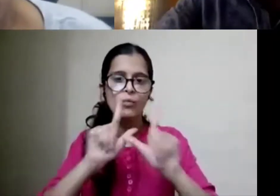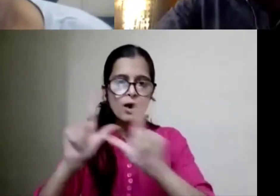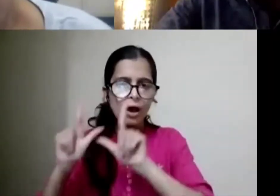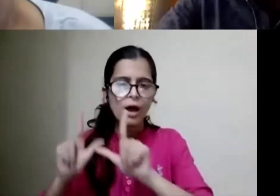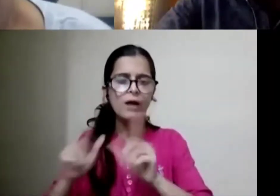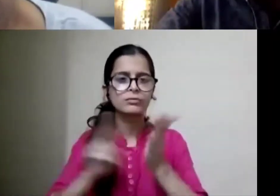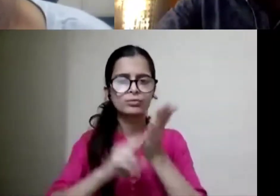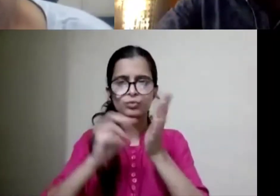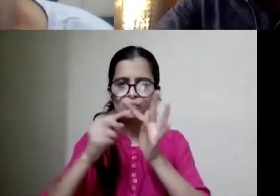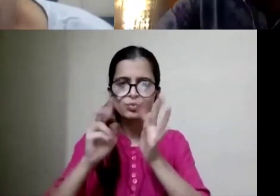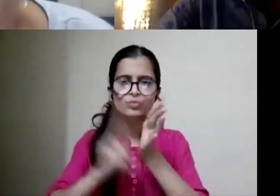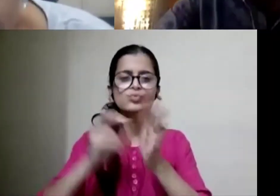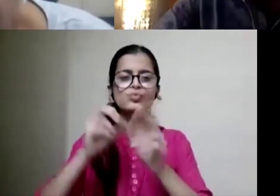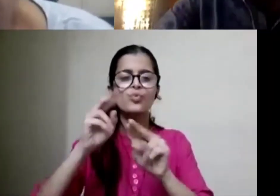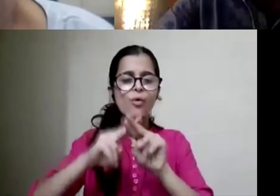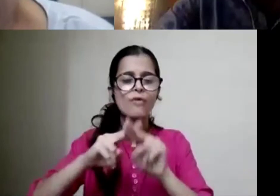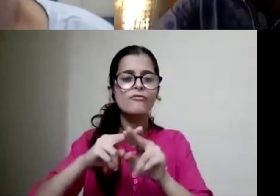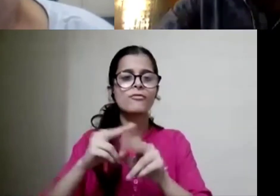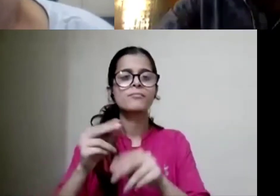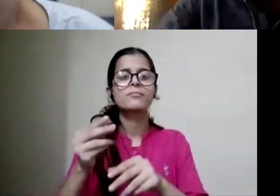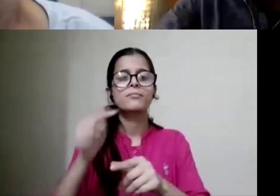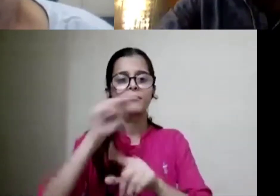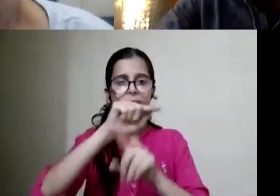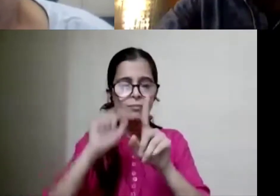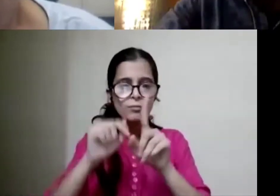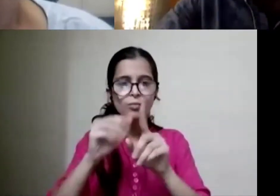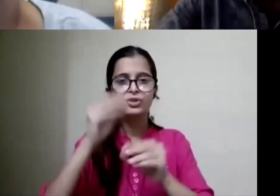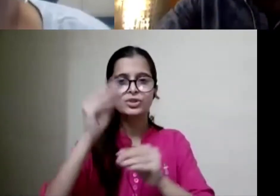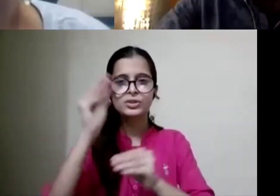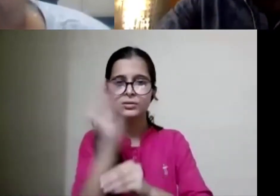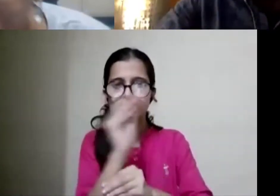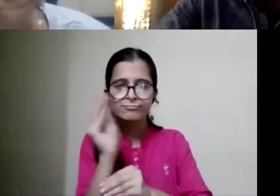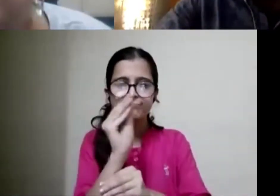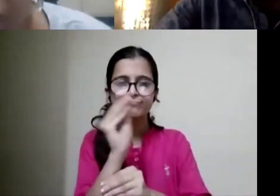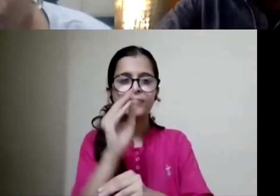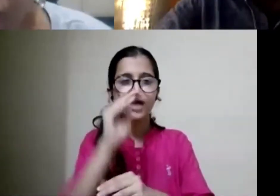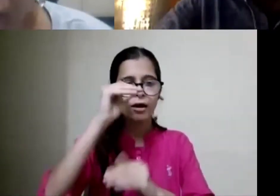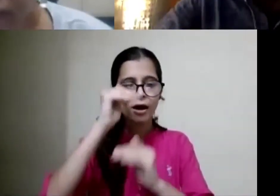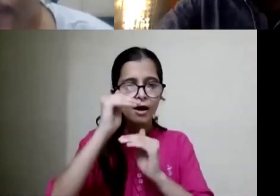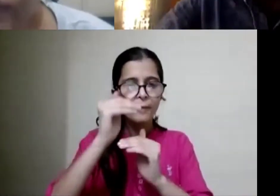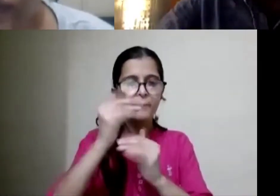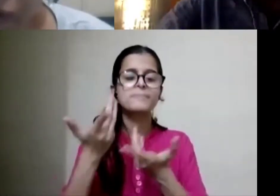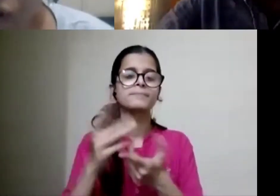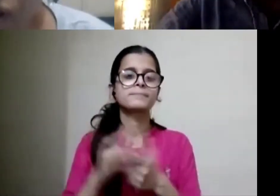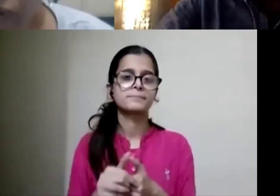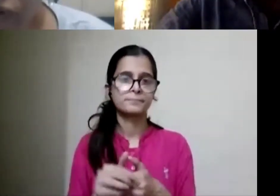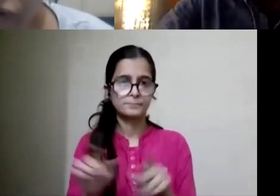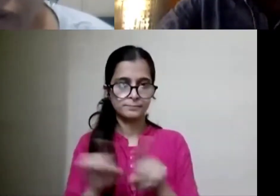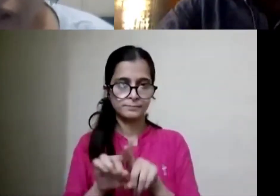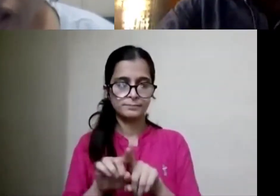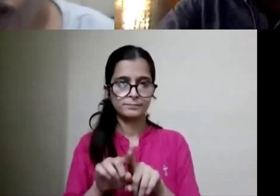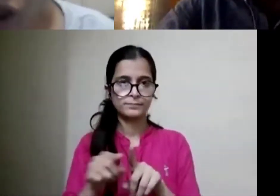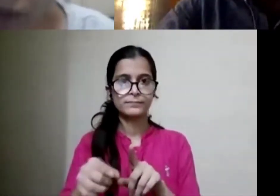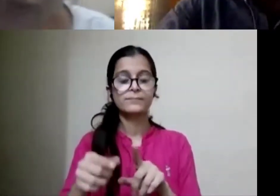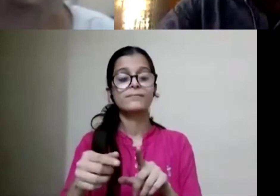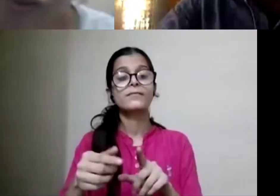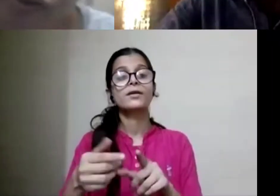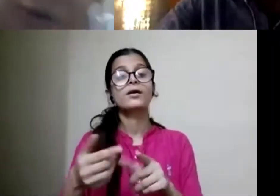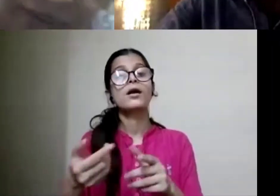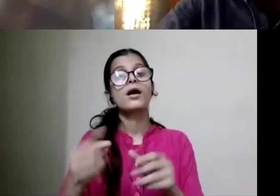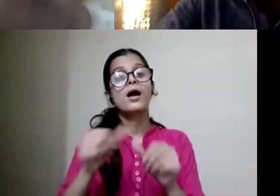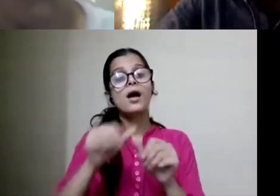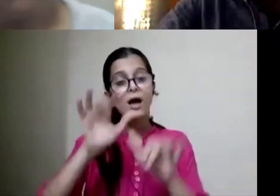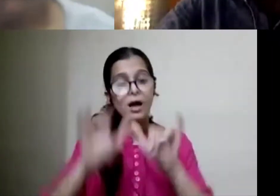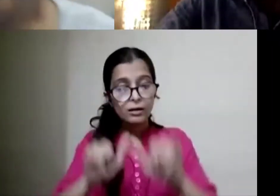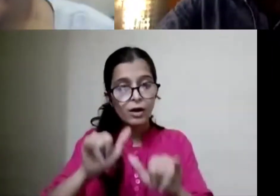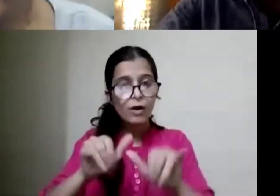of proportionality within the definition of reasonable accommodation and the formulation reasonable and accommodation. Accommodation is